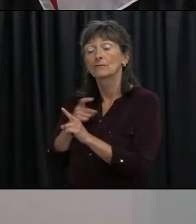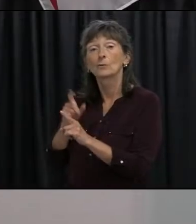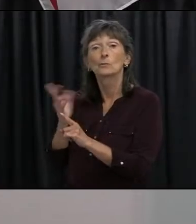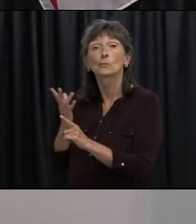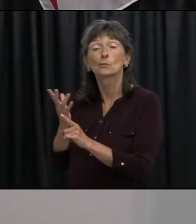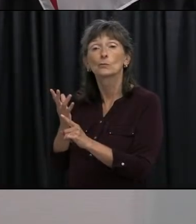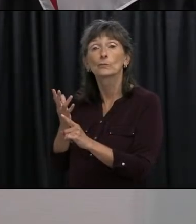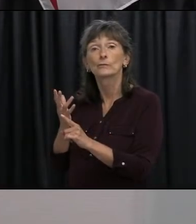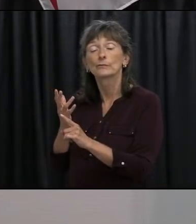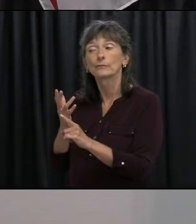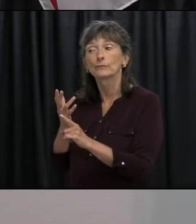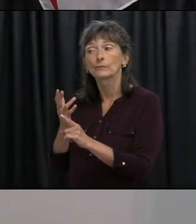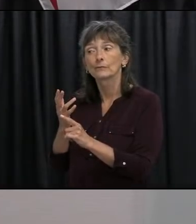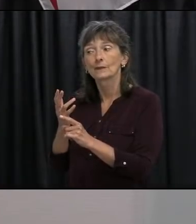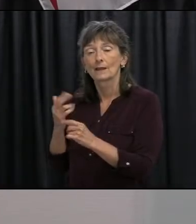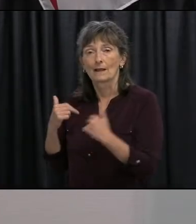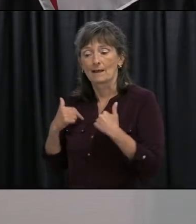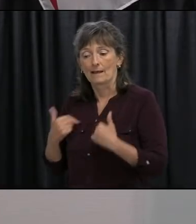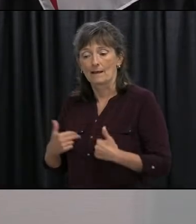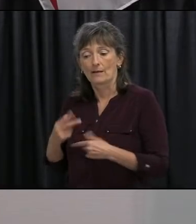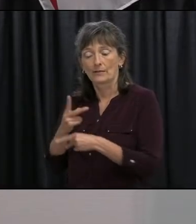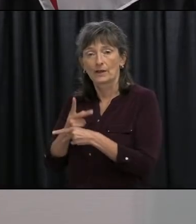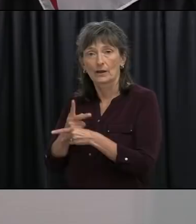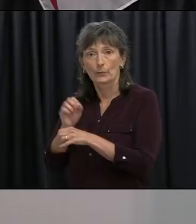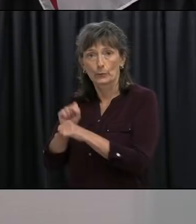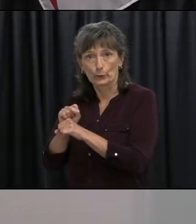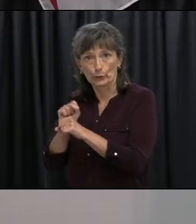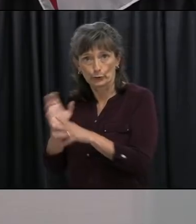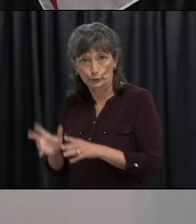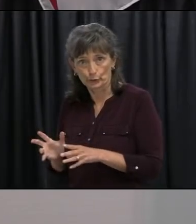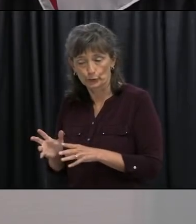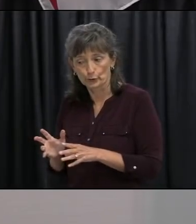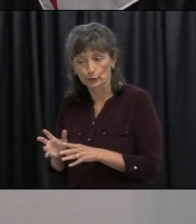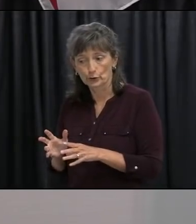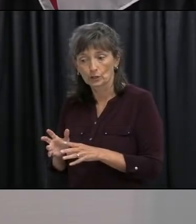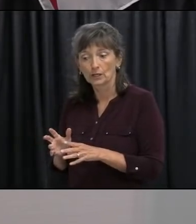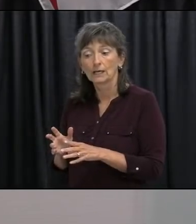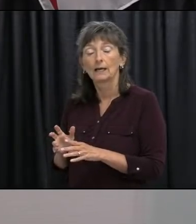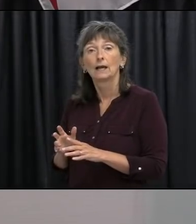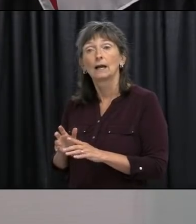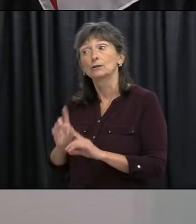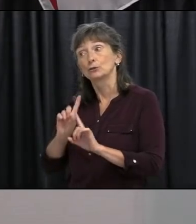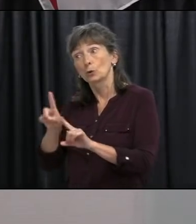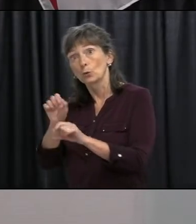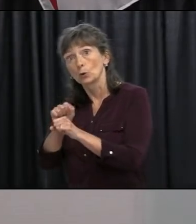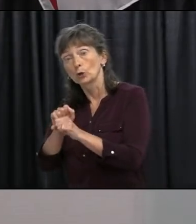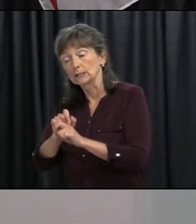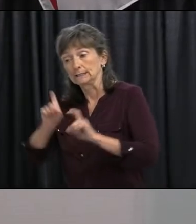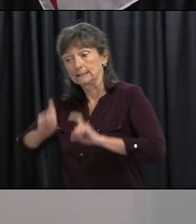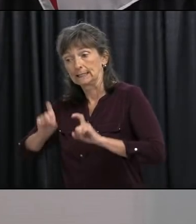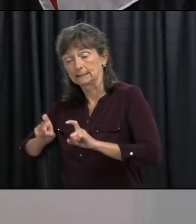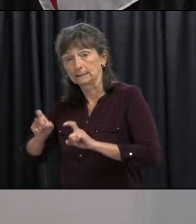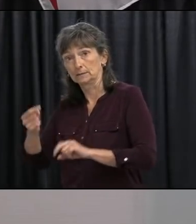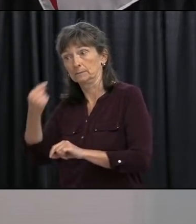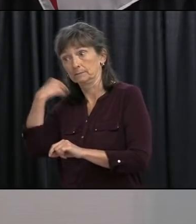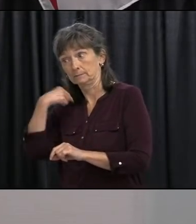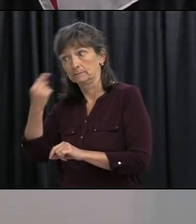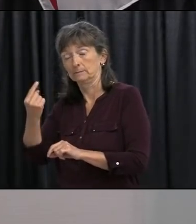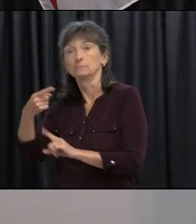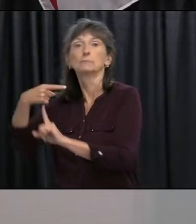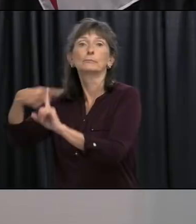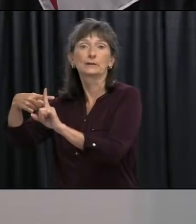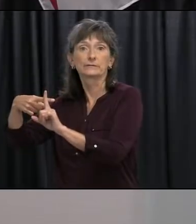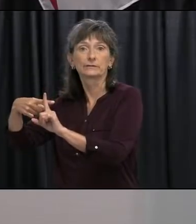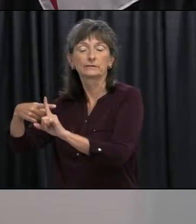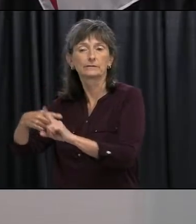tested and worked some shifts, and then was actually found to test positive. What are the measures that we have in place in this province to